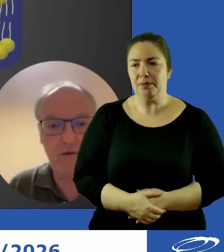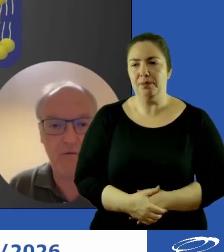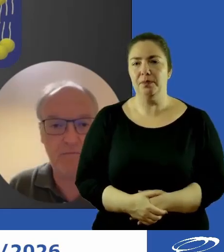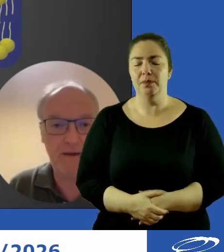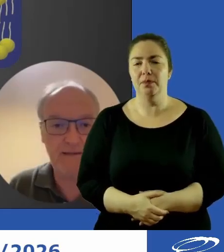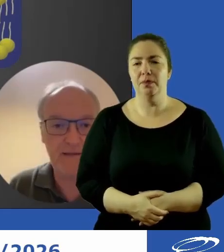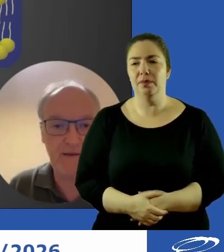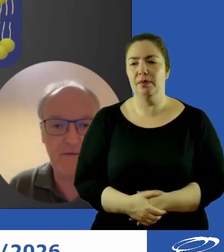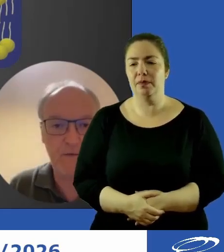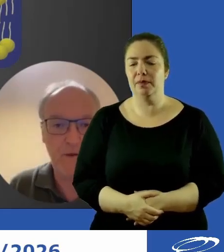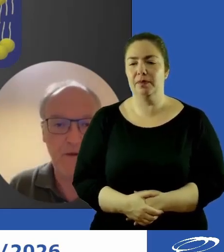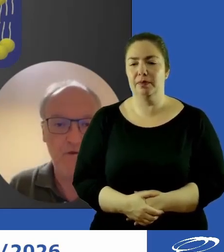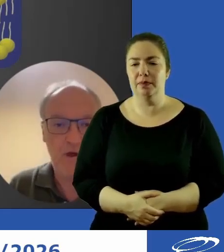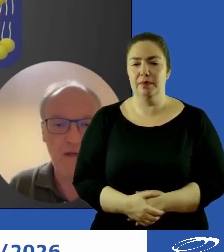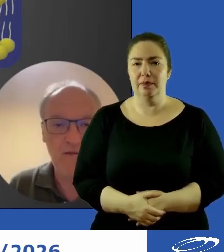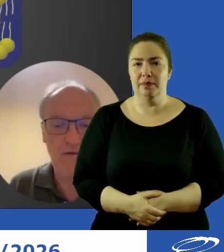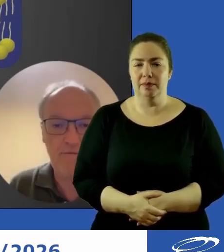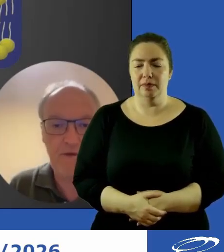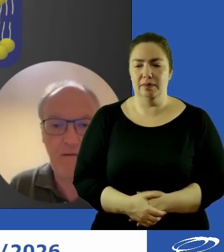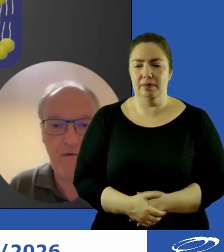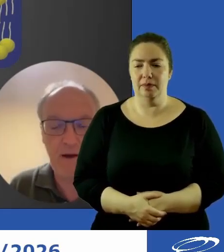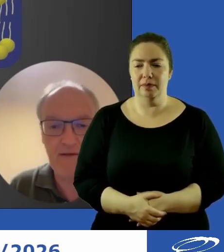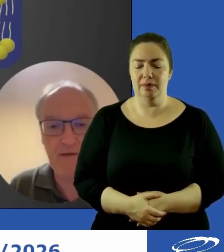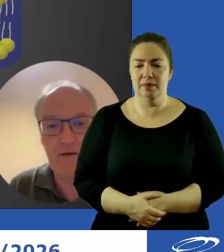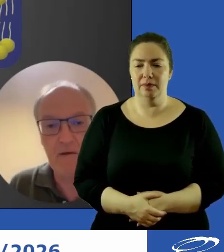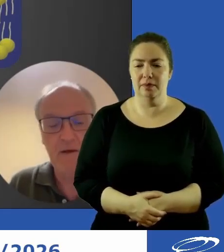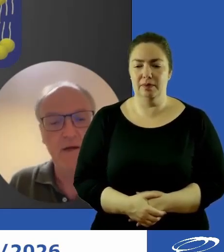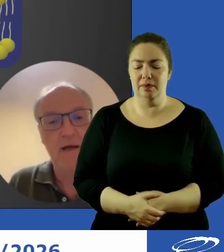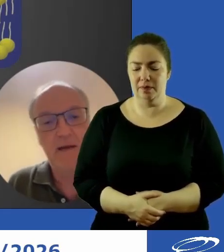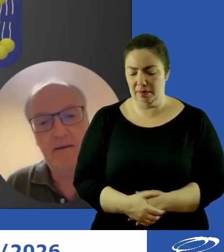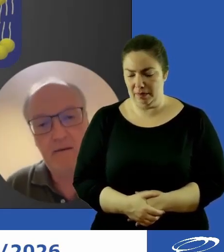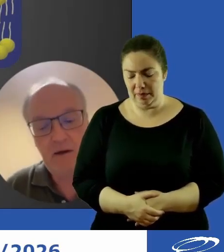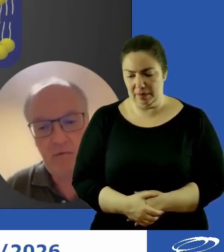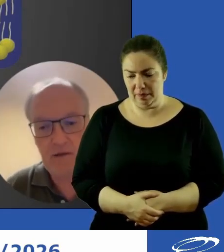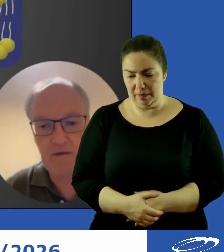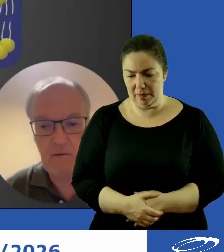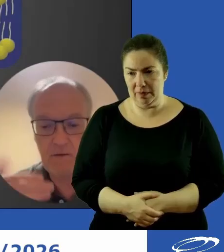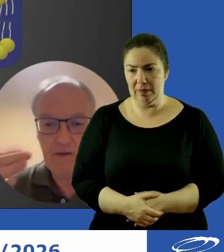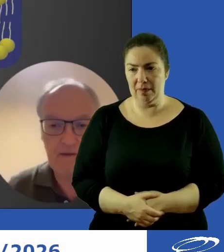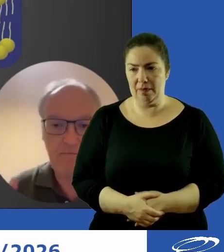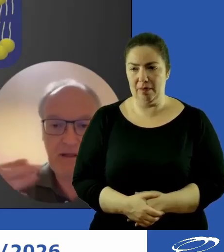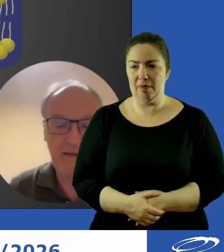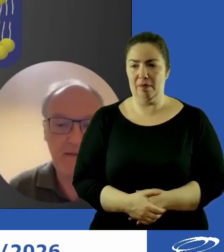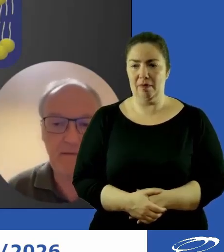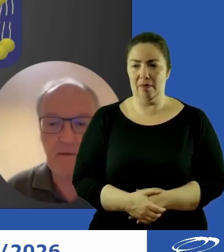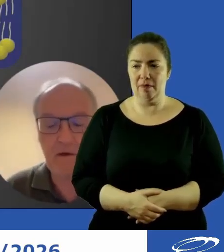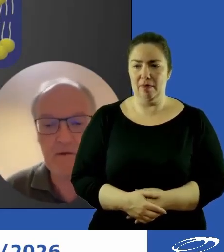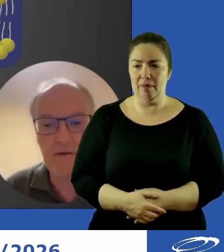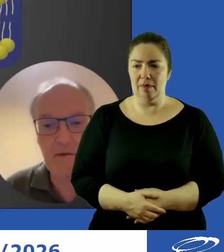transpeptidation, binding these two chains of amino acids here. And by doing so, it's